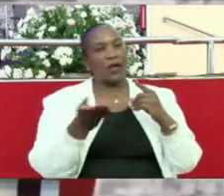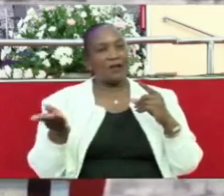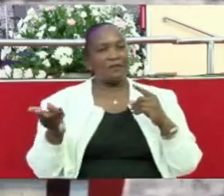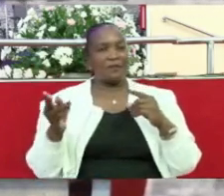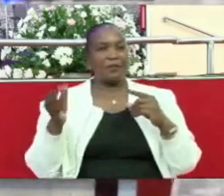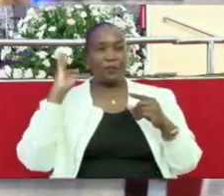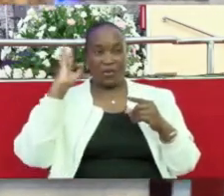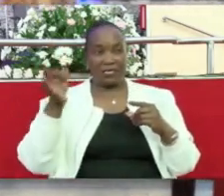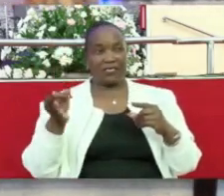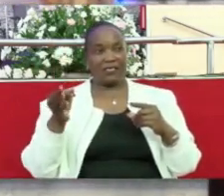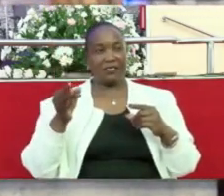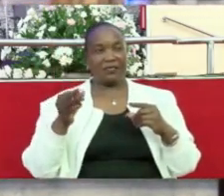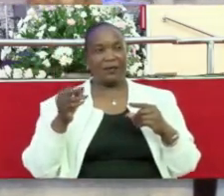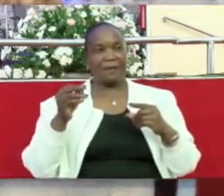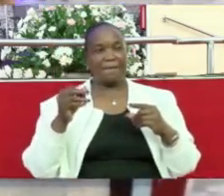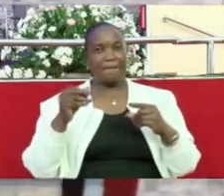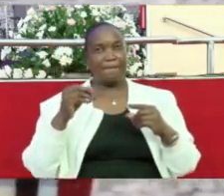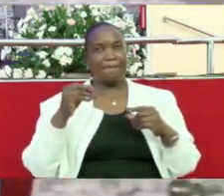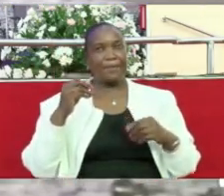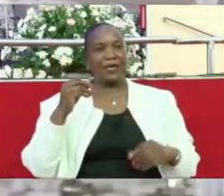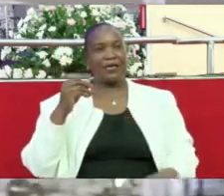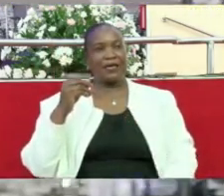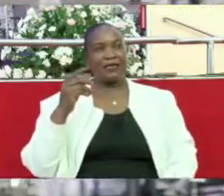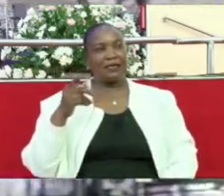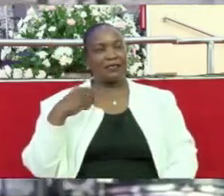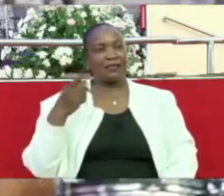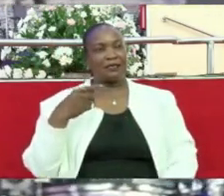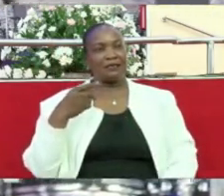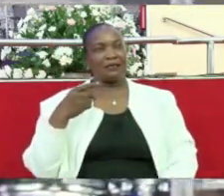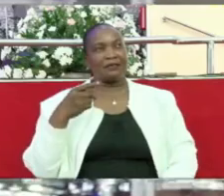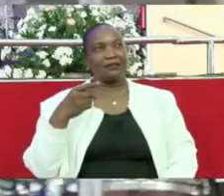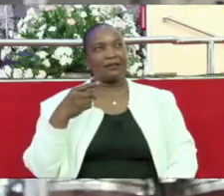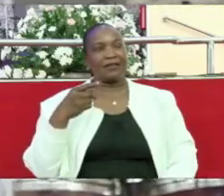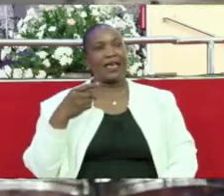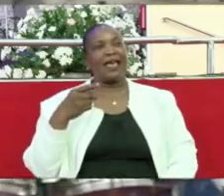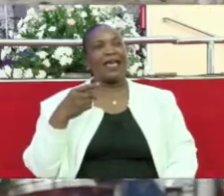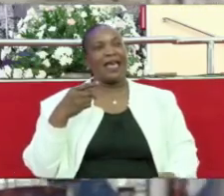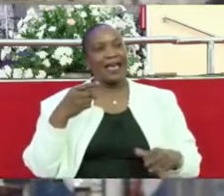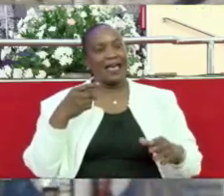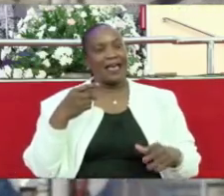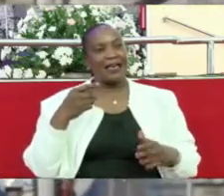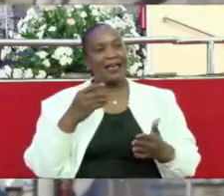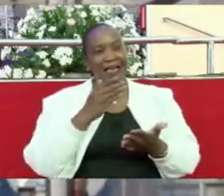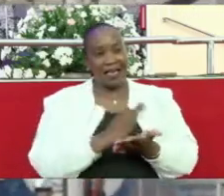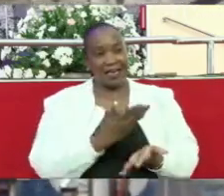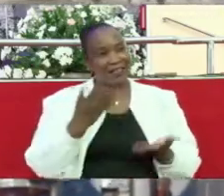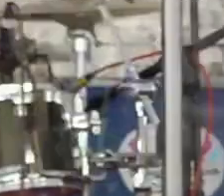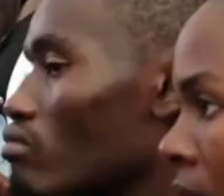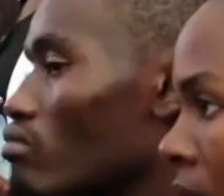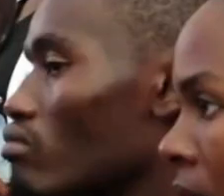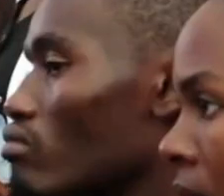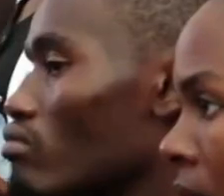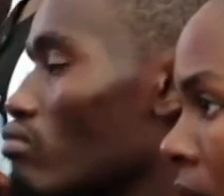are mountains, kama kuna milima, then anything that you can see, ya kwamba chochote unachoona, it has a name. Iko na jina. And if they